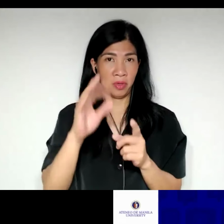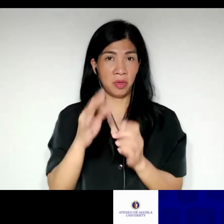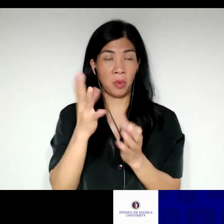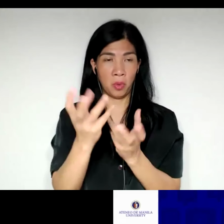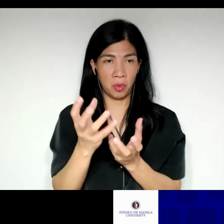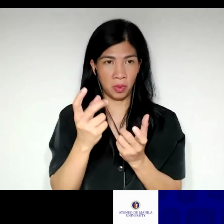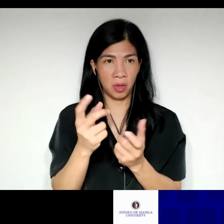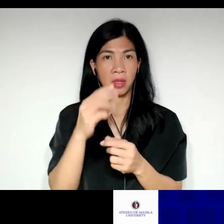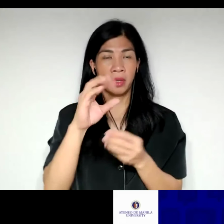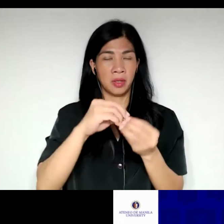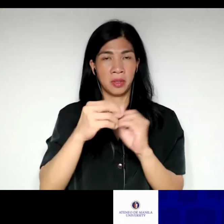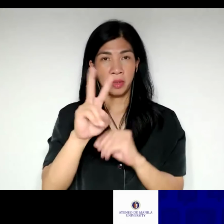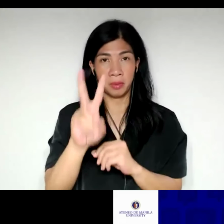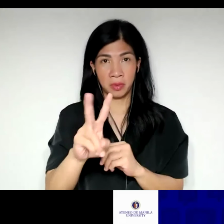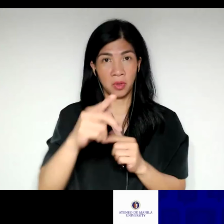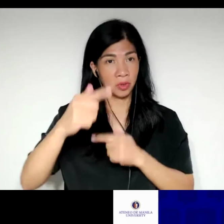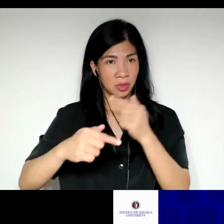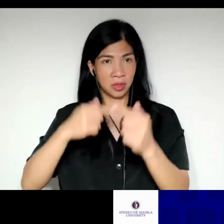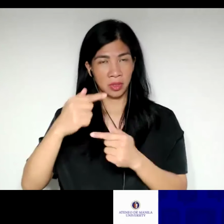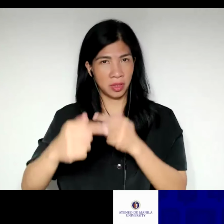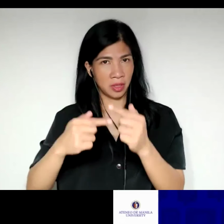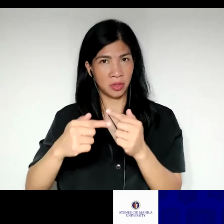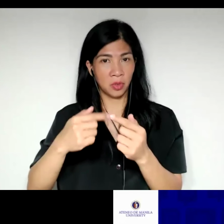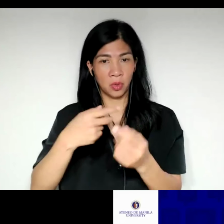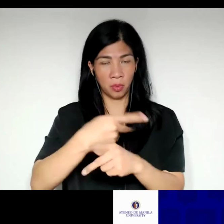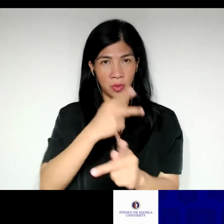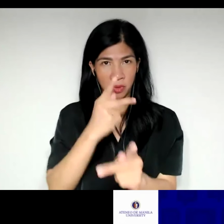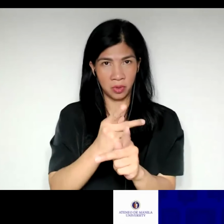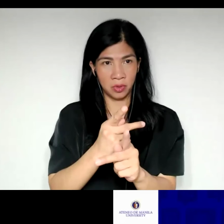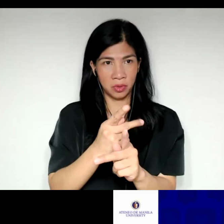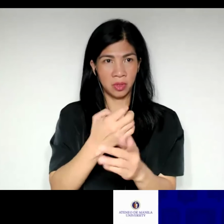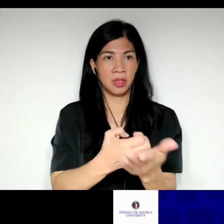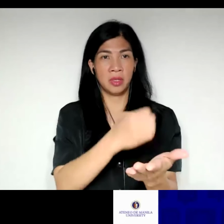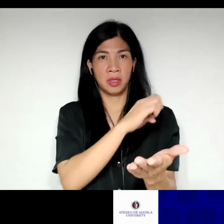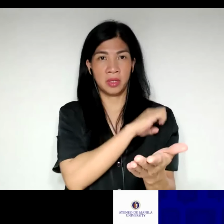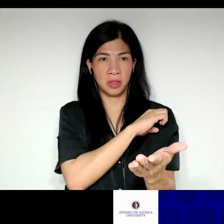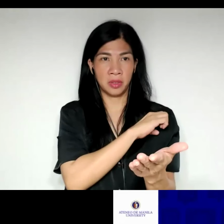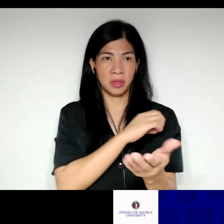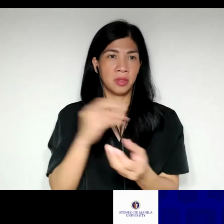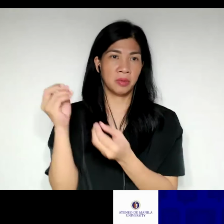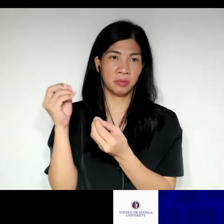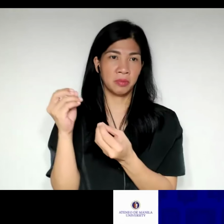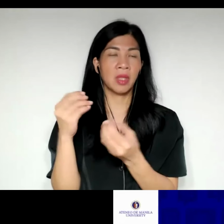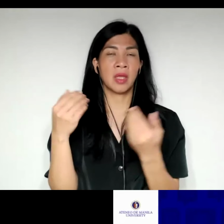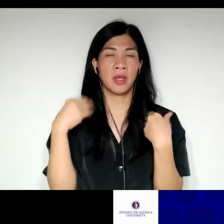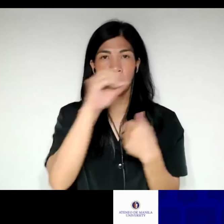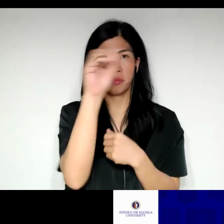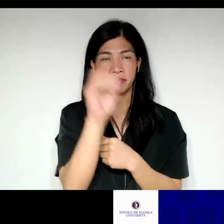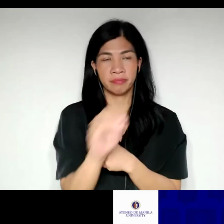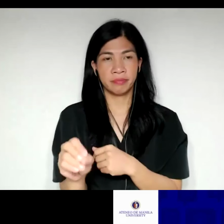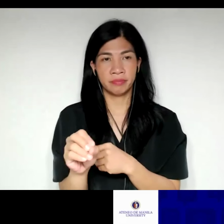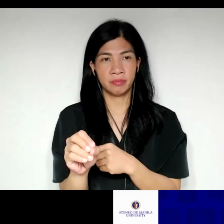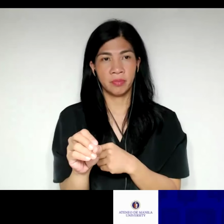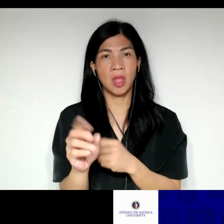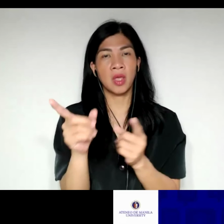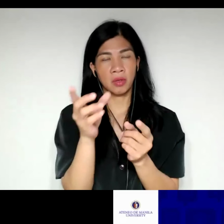look at the generation sector or the ones that are producing our energy, a huge percentage is produced by a